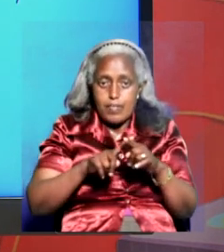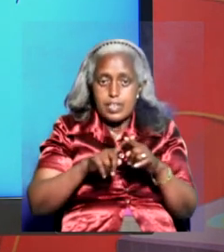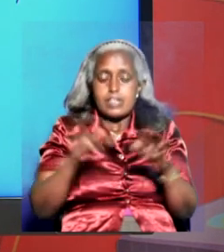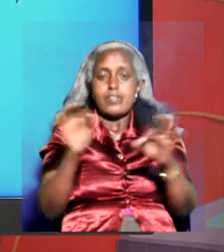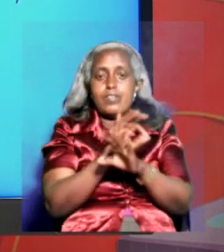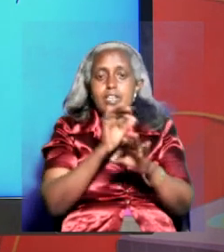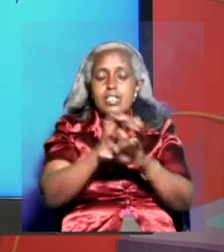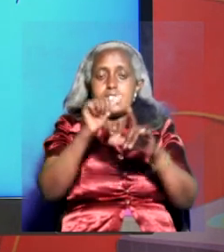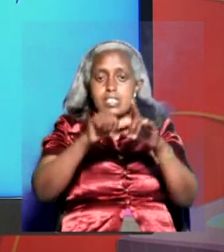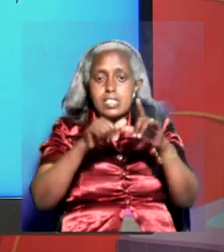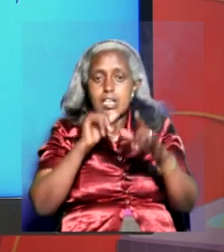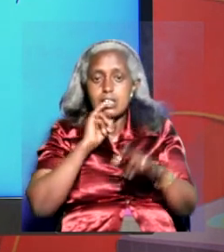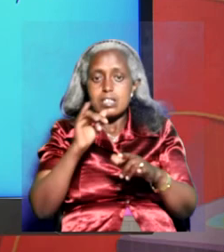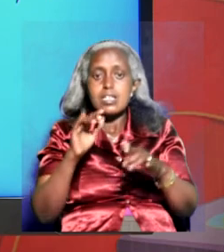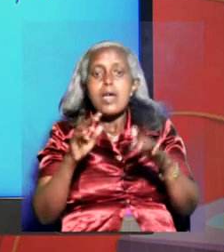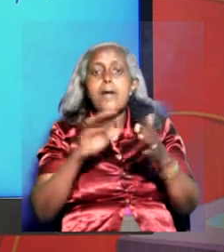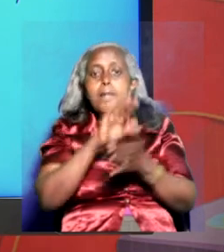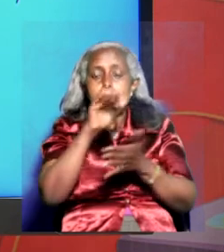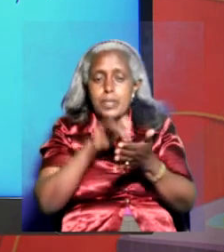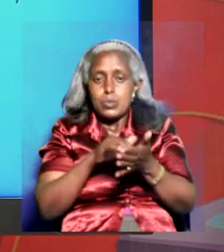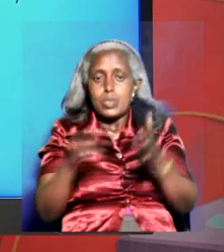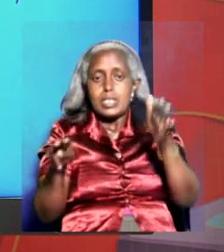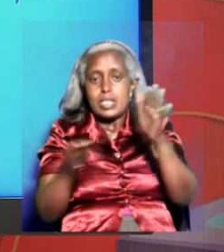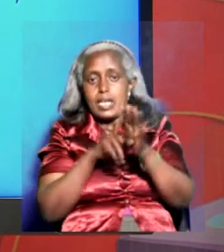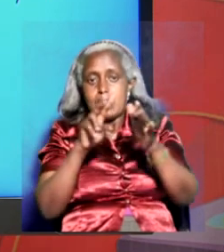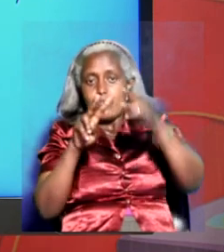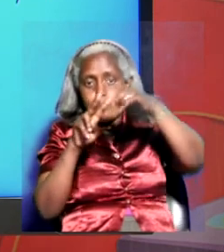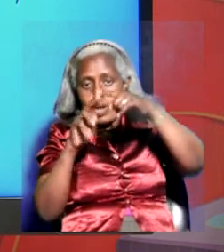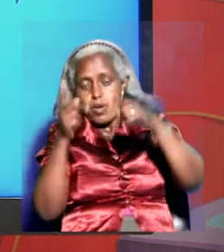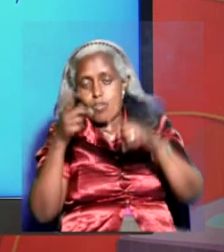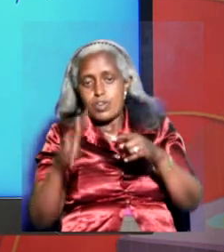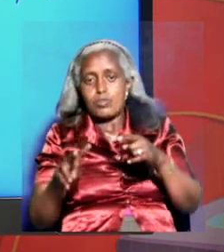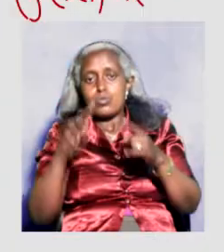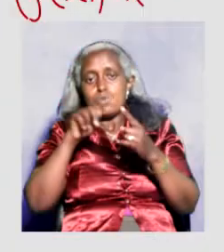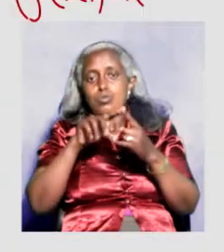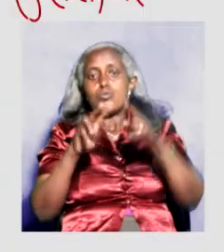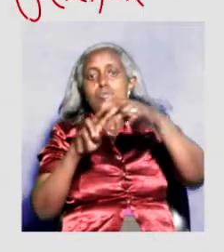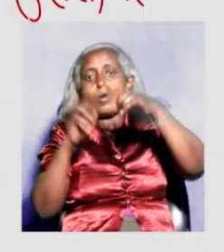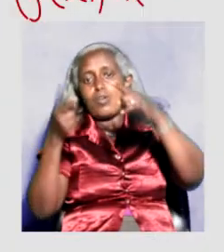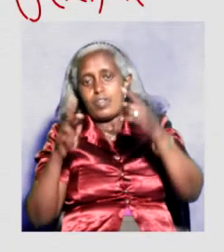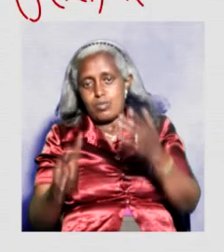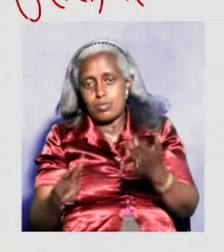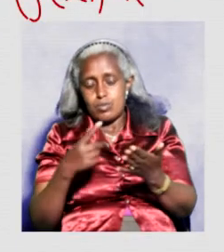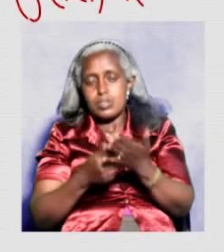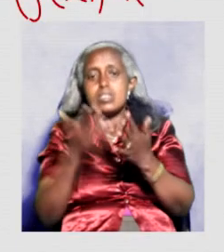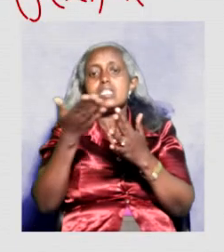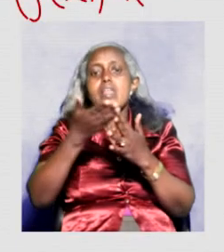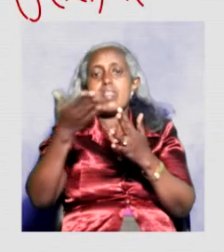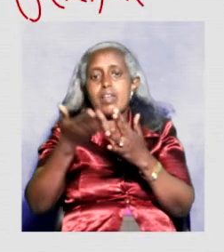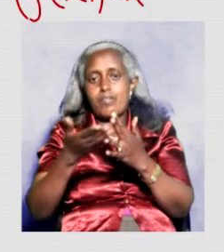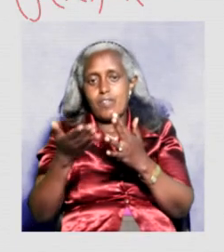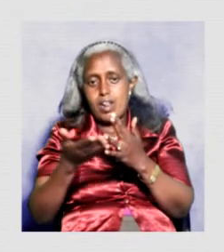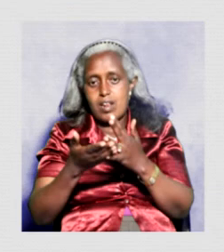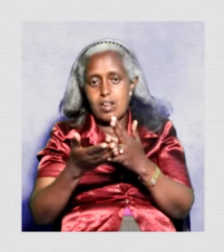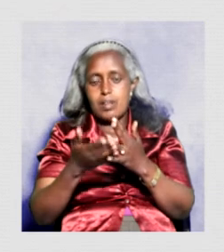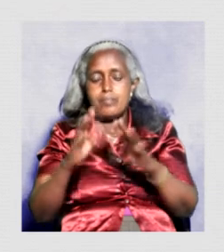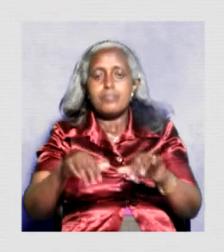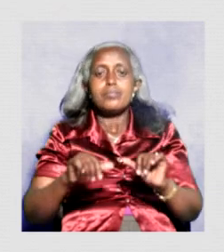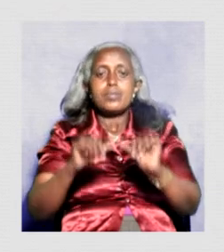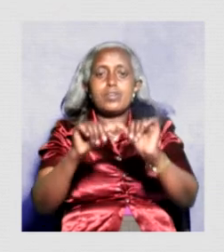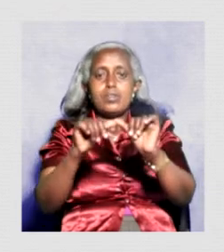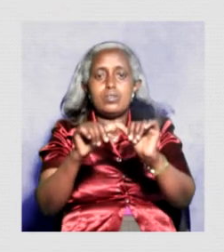between -power2 and power2. So the value of x must be between this interval. Now let's proceed